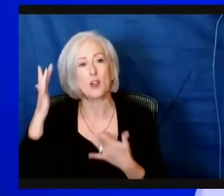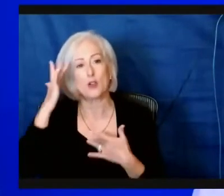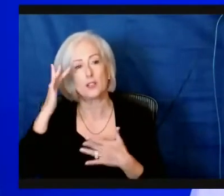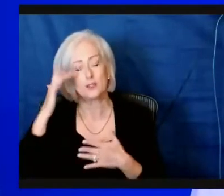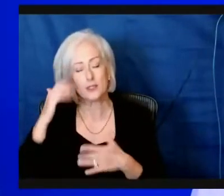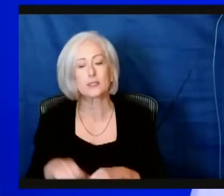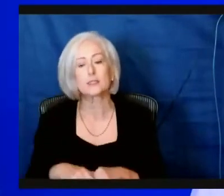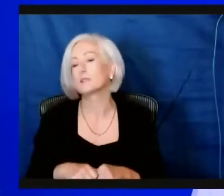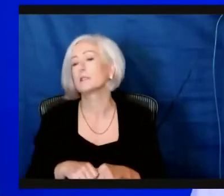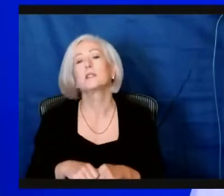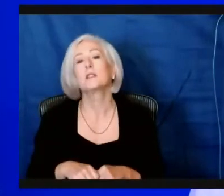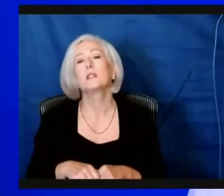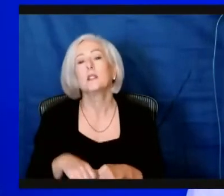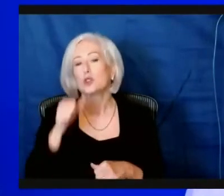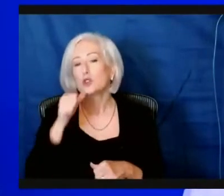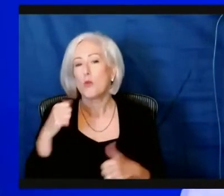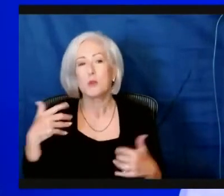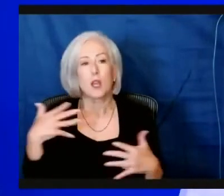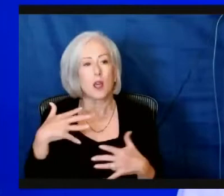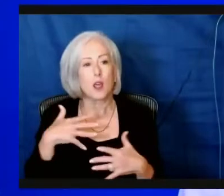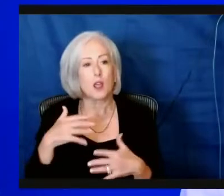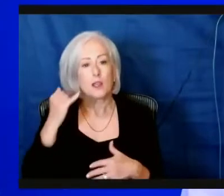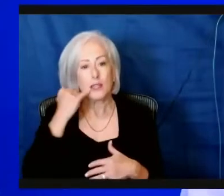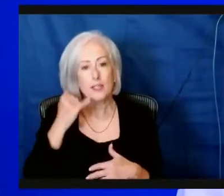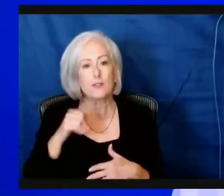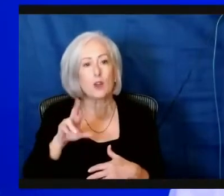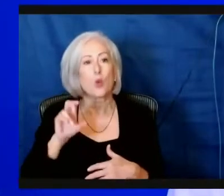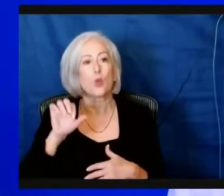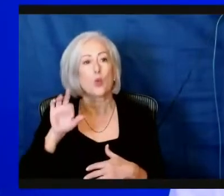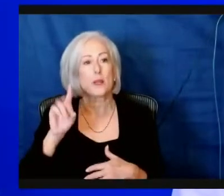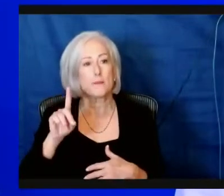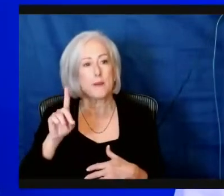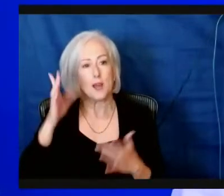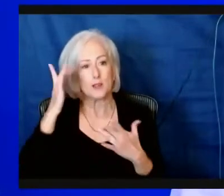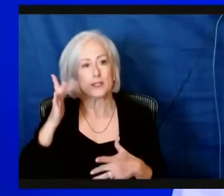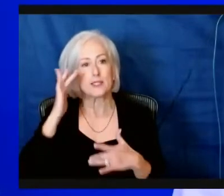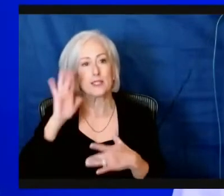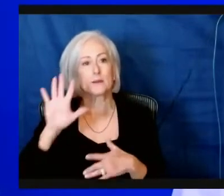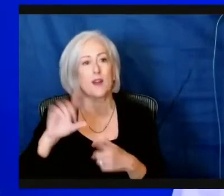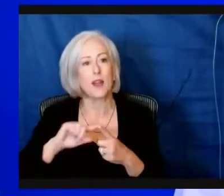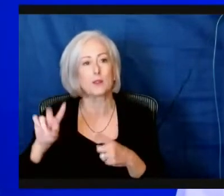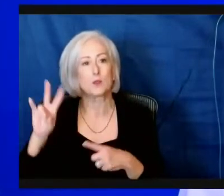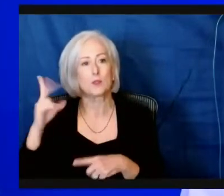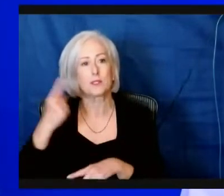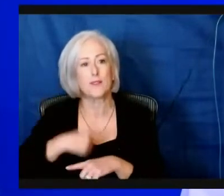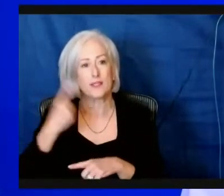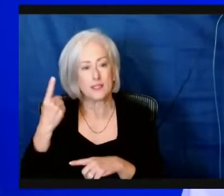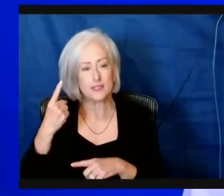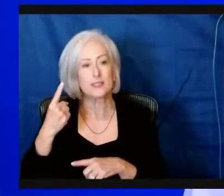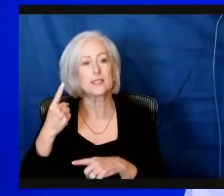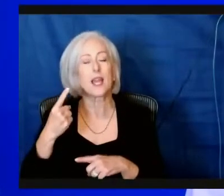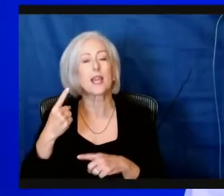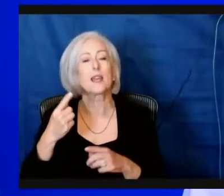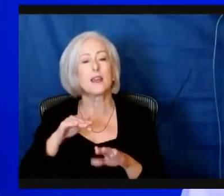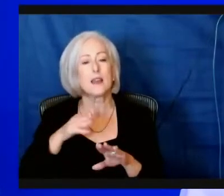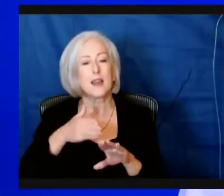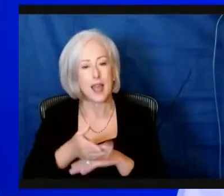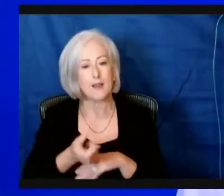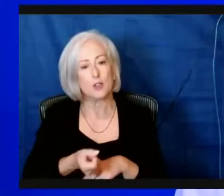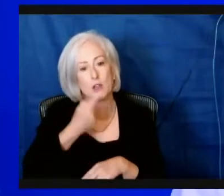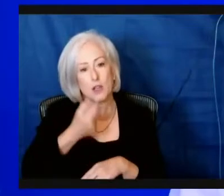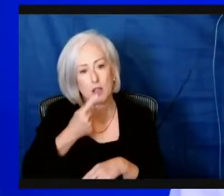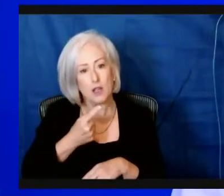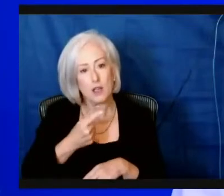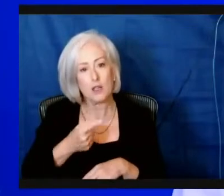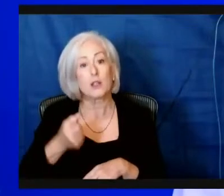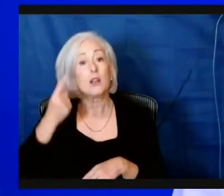this point in time if you have rebound of symptoms in 5 to 7 days after completing the course. Remember, it is a 5-day course. Please complete the whole